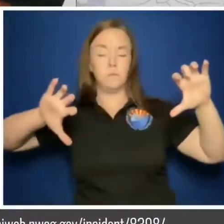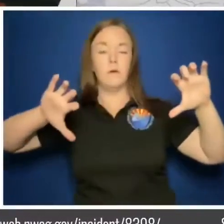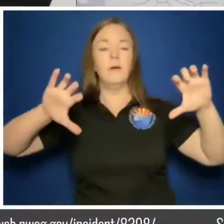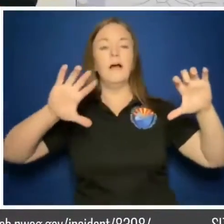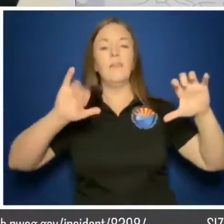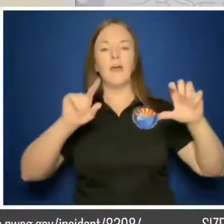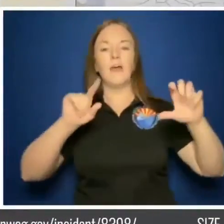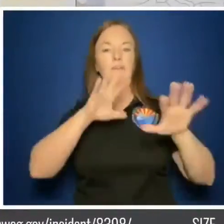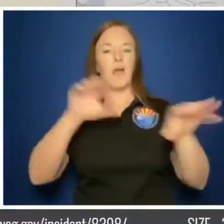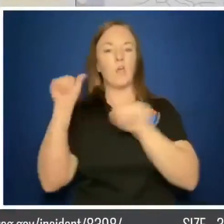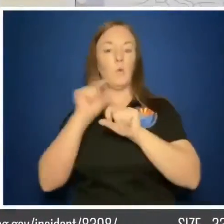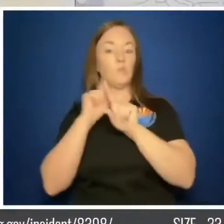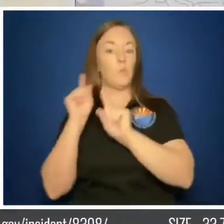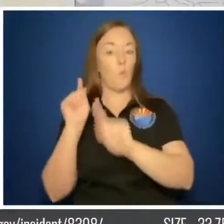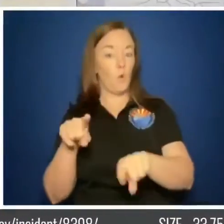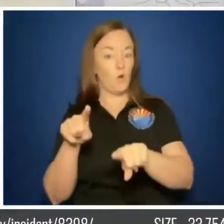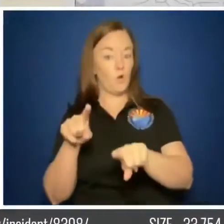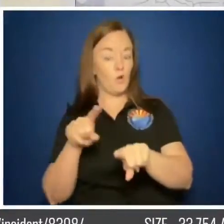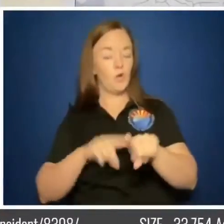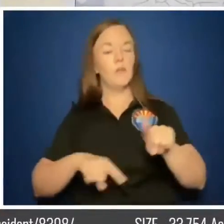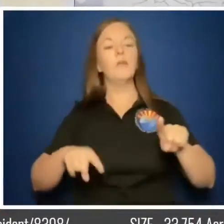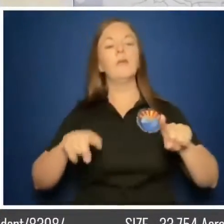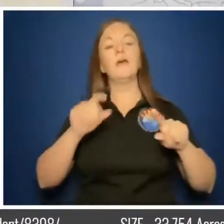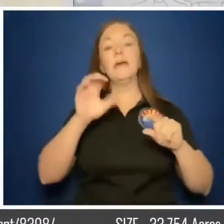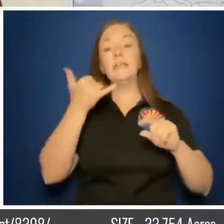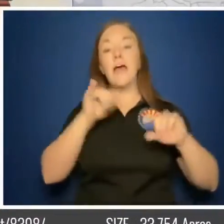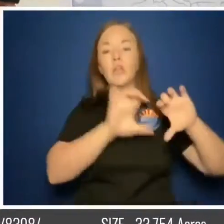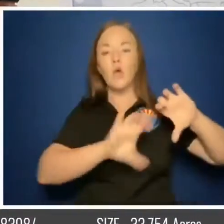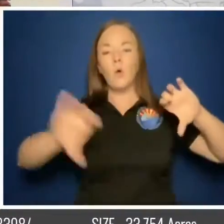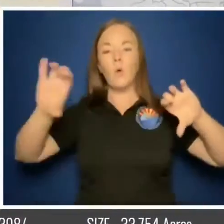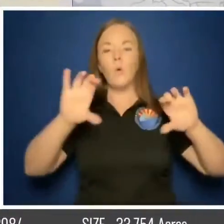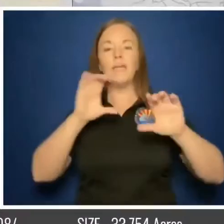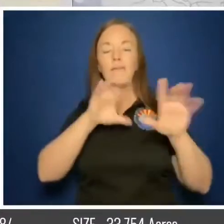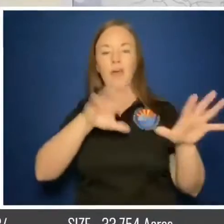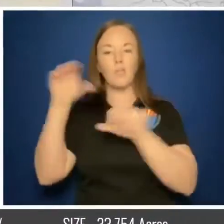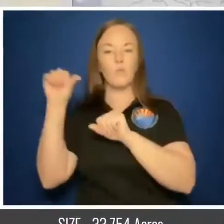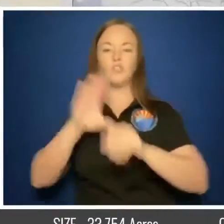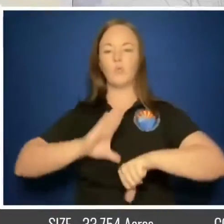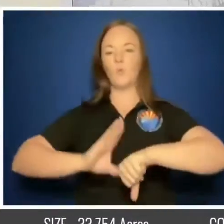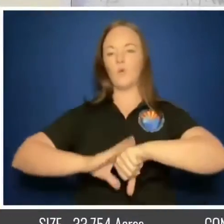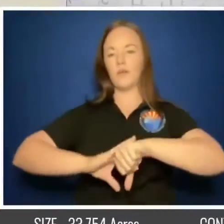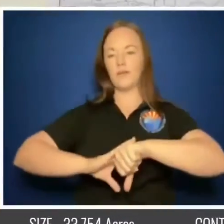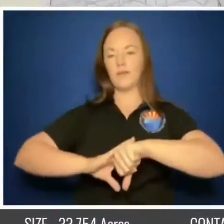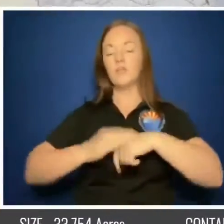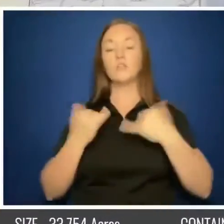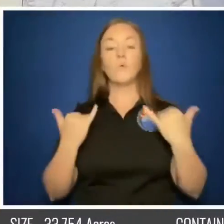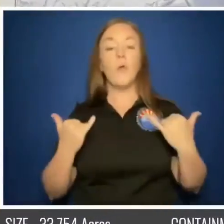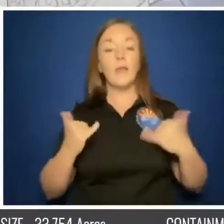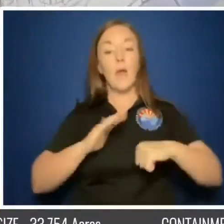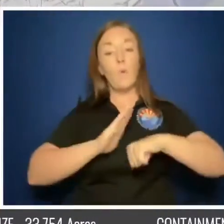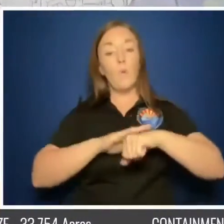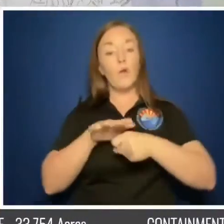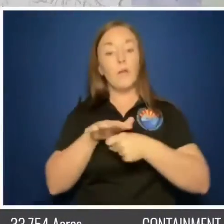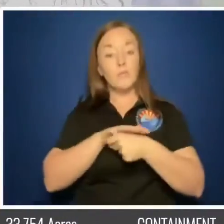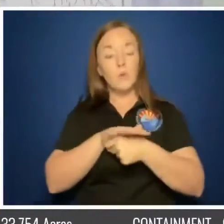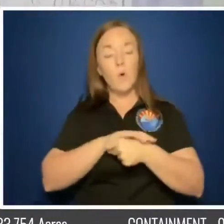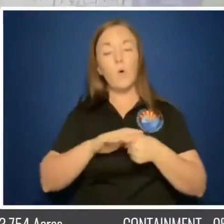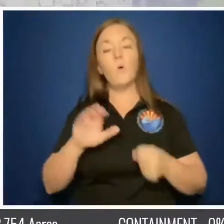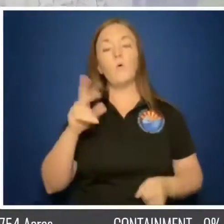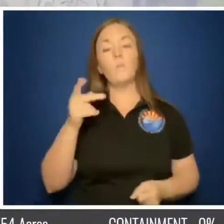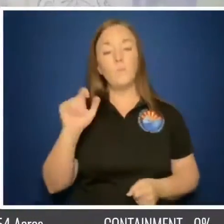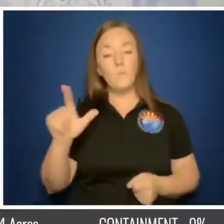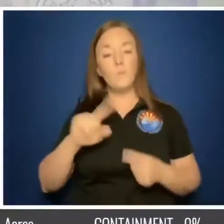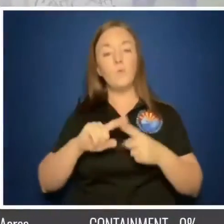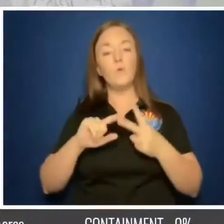then the yellow is going to be warnings. So currently right now in the warning zone, we have Cool, Garden Valley, Slate